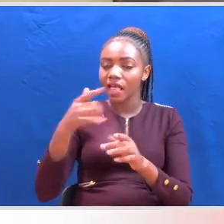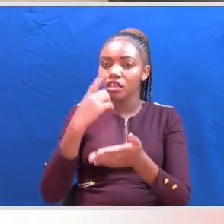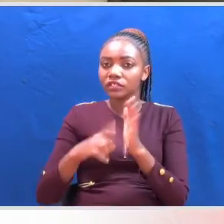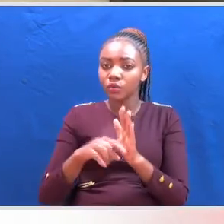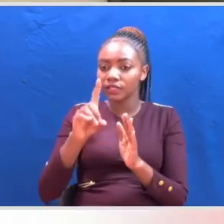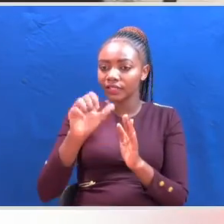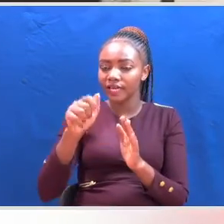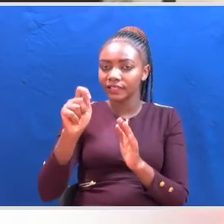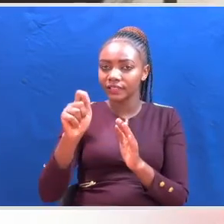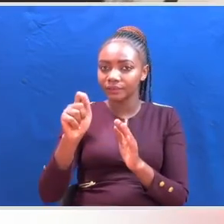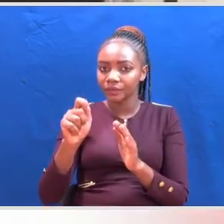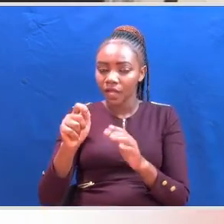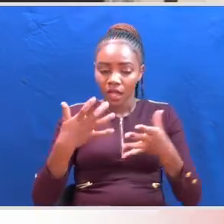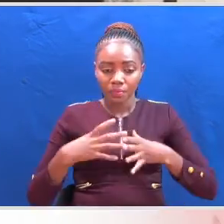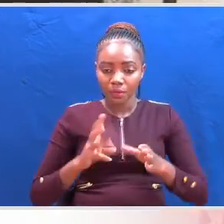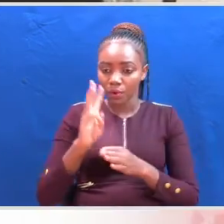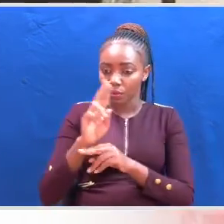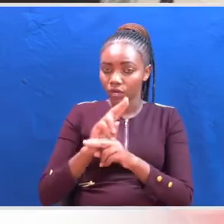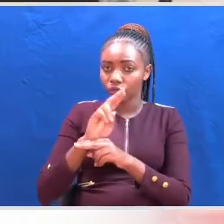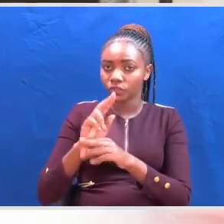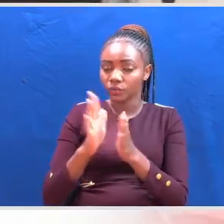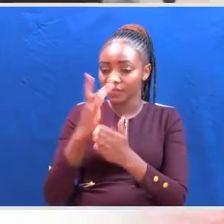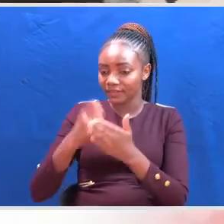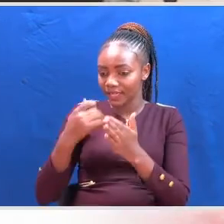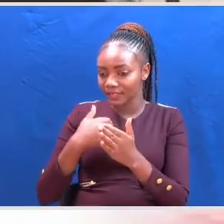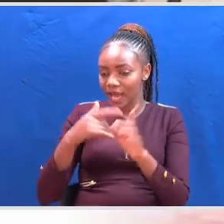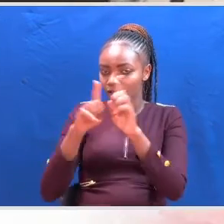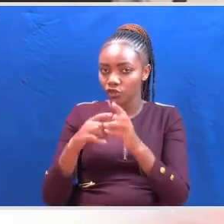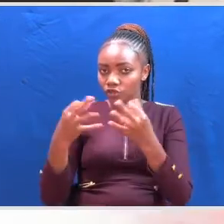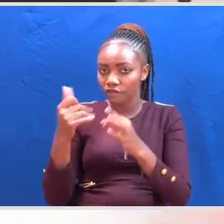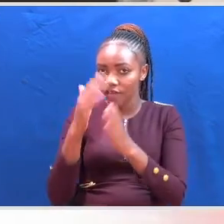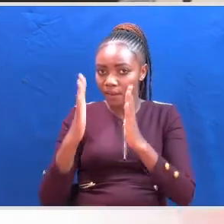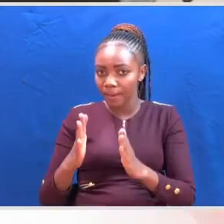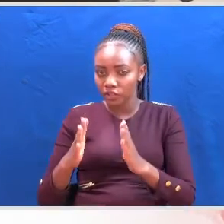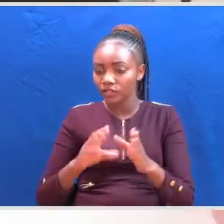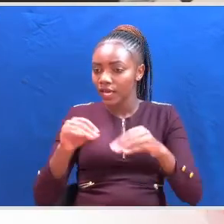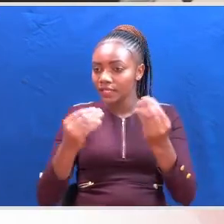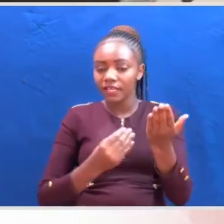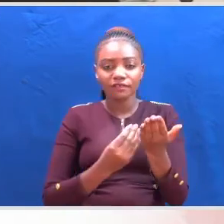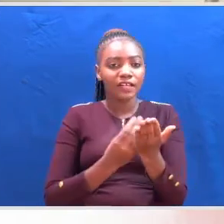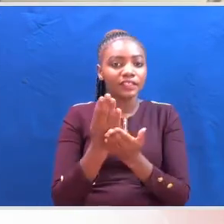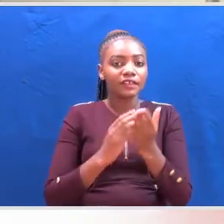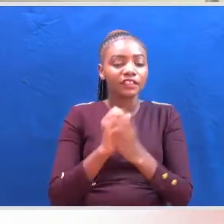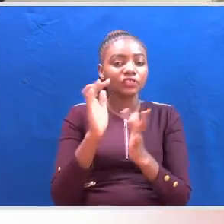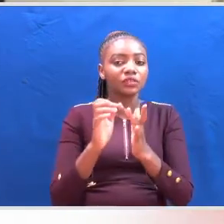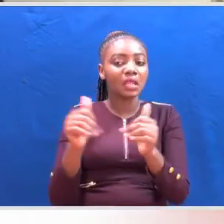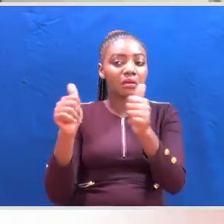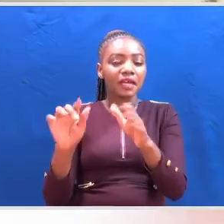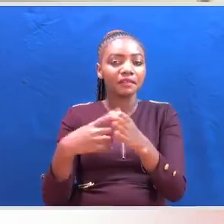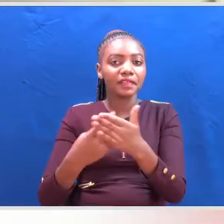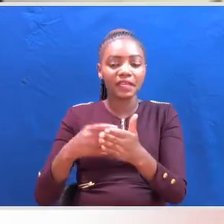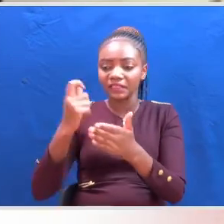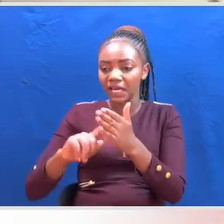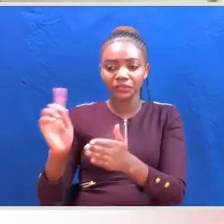will be operated like the withholding tax, and that if anyone has not provided any digital service, one will not be